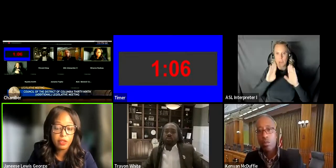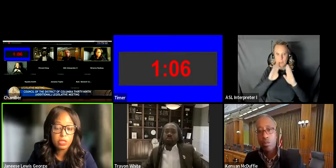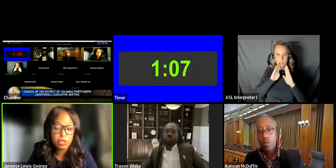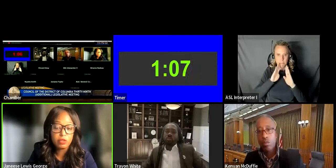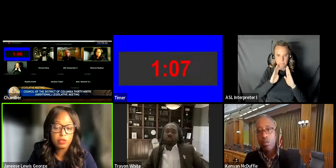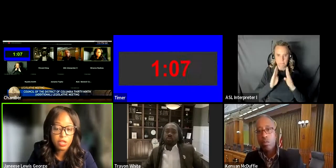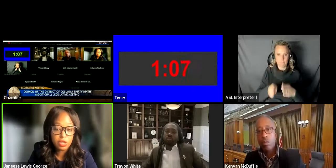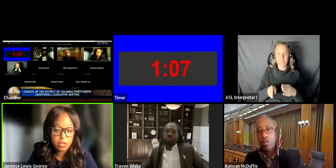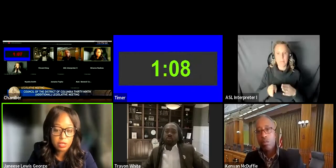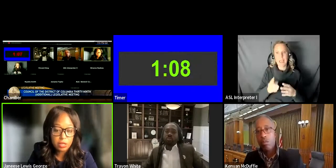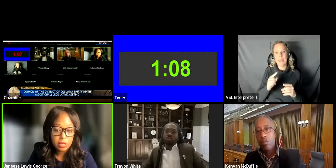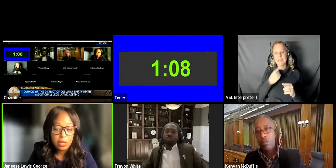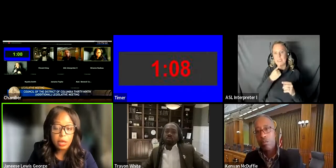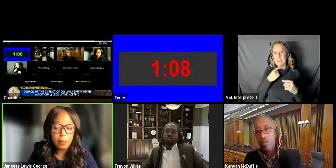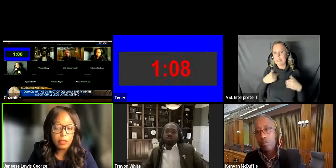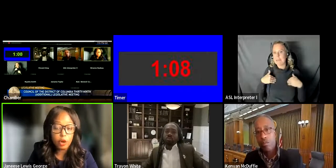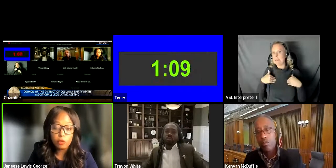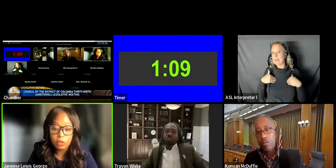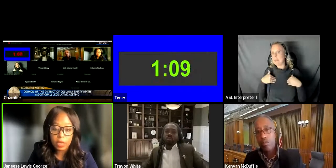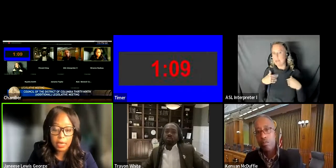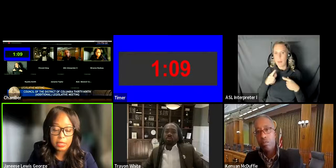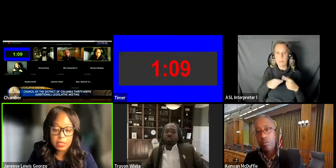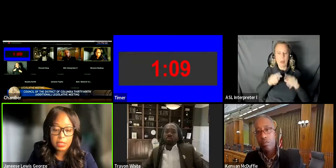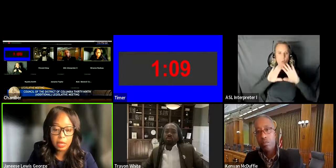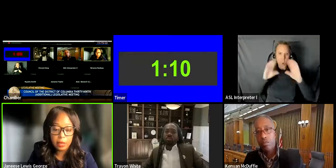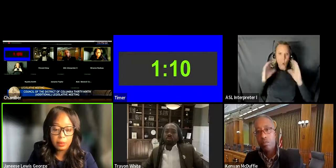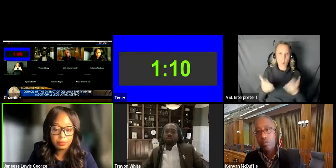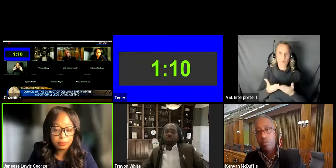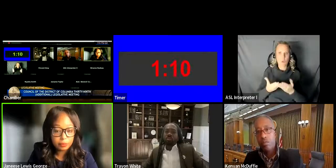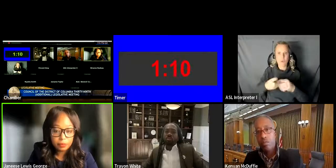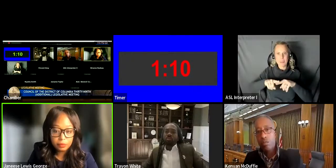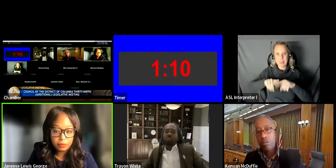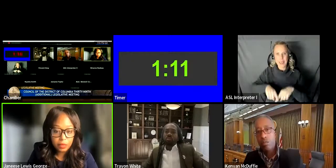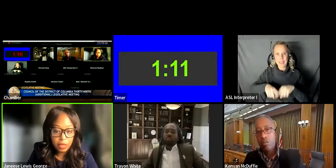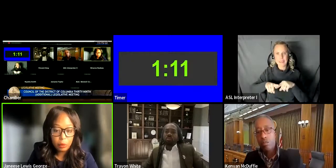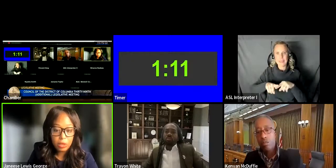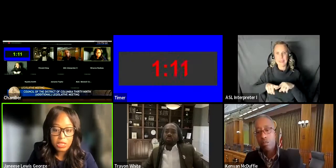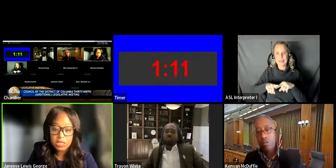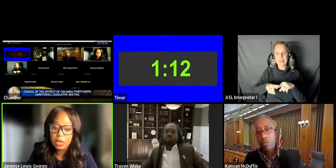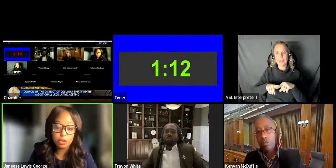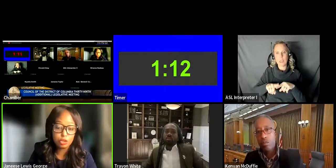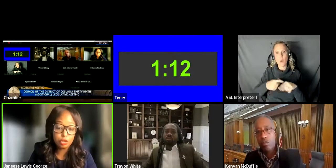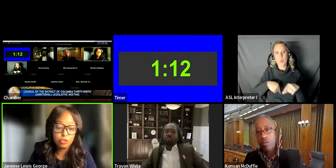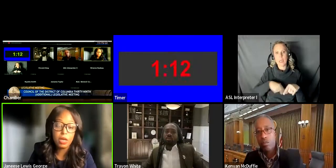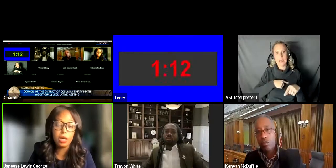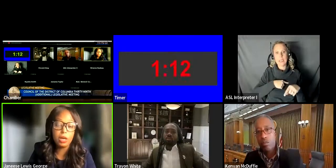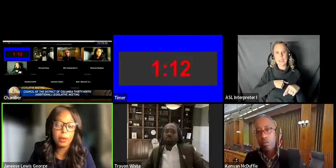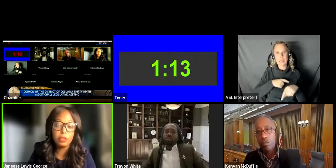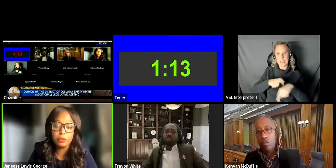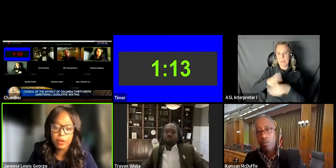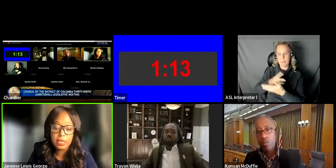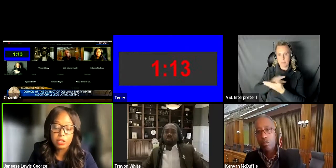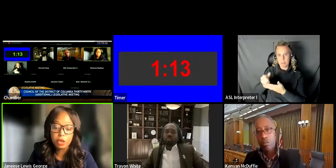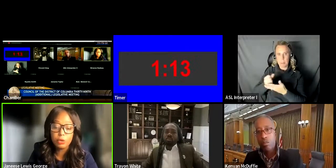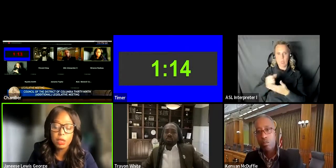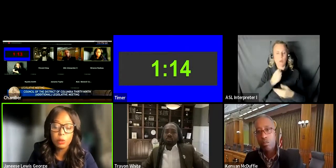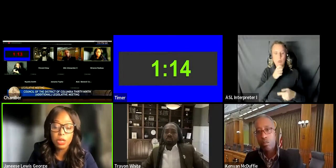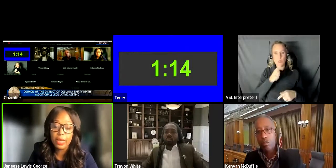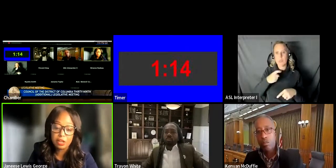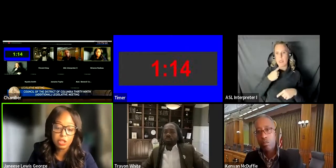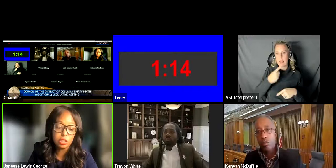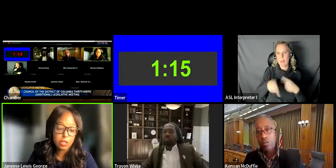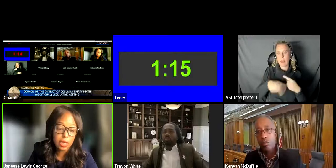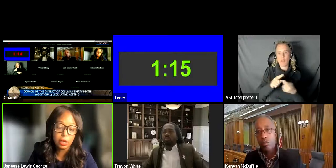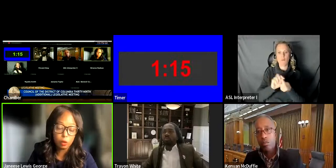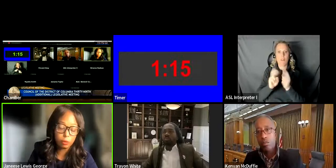I have very serious reservations about the over-reliance, we need to tell the truth about the revised code and